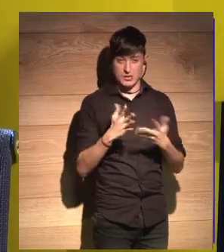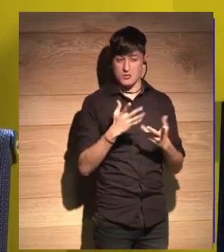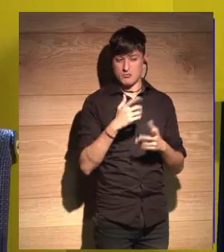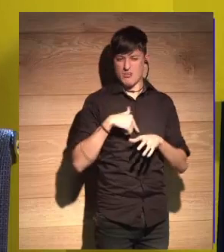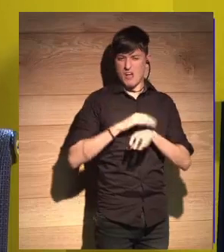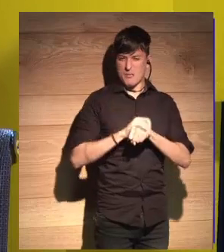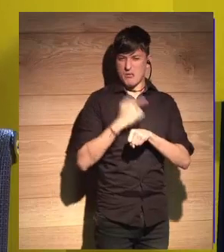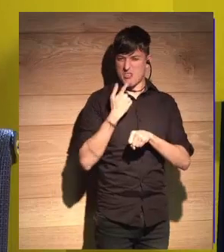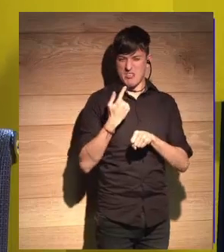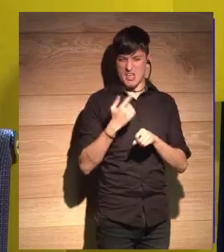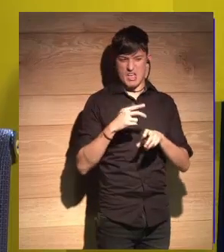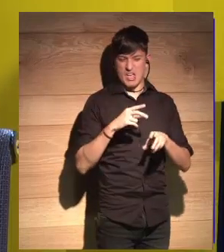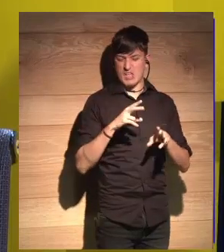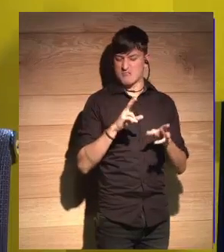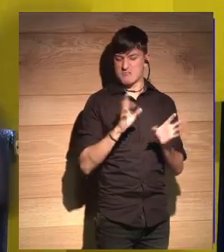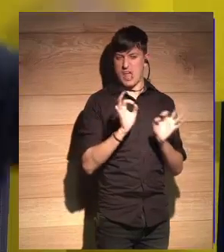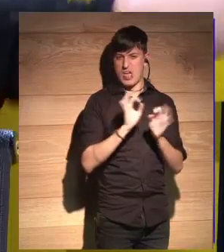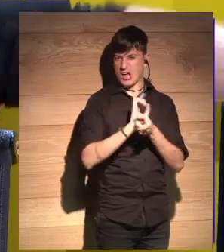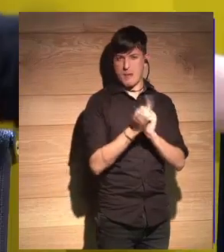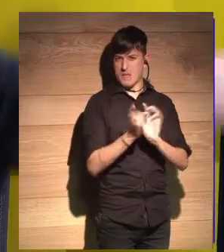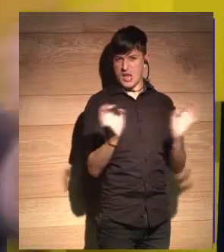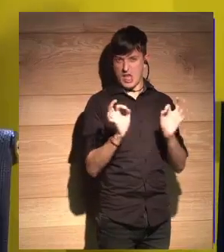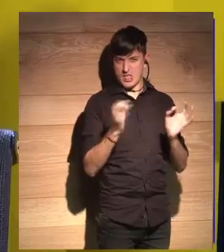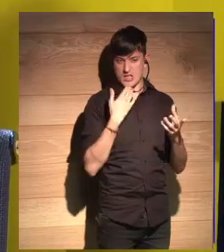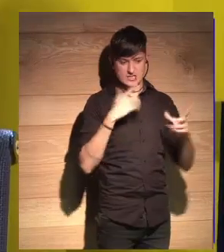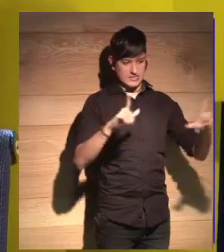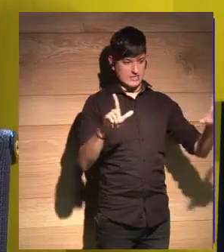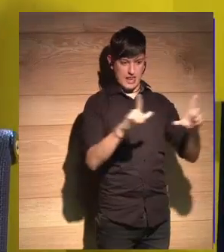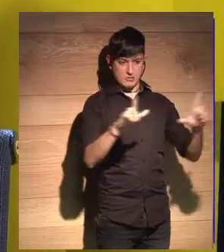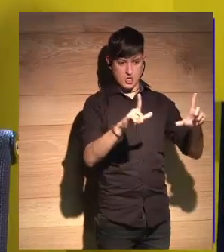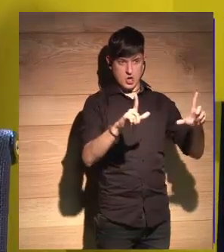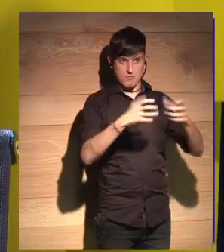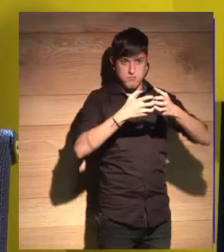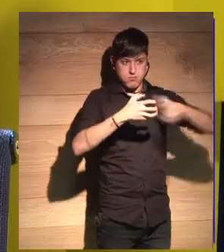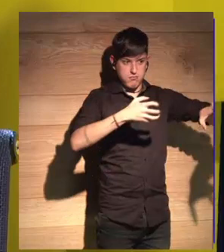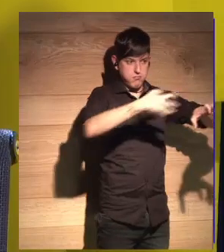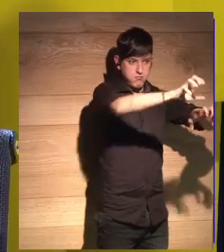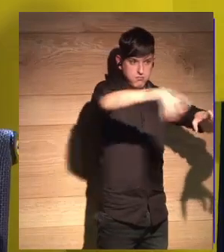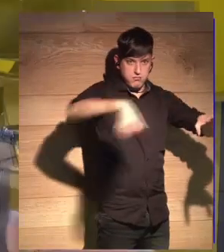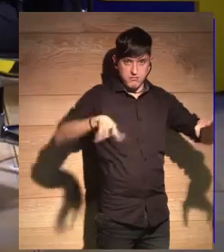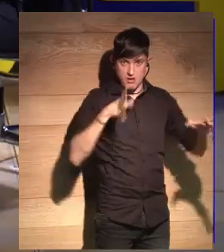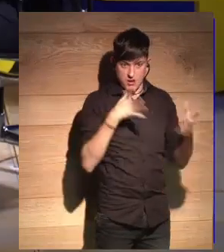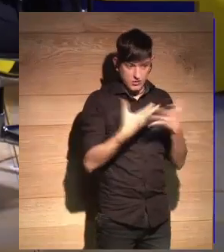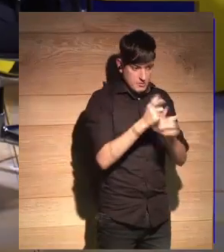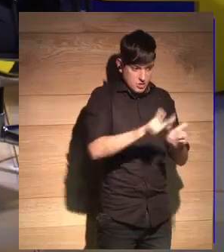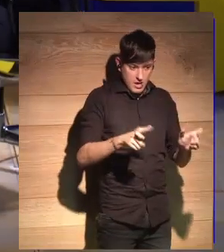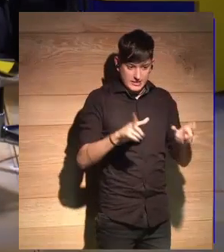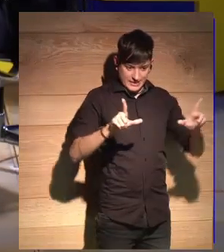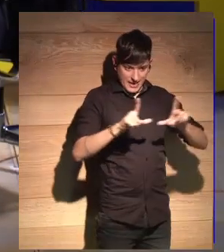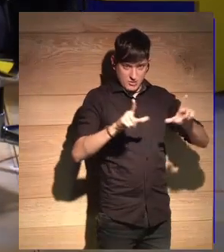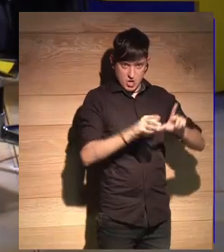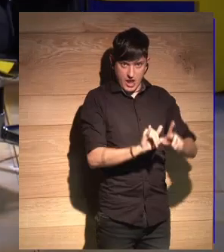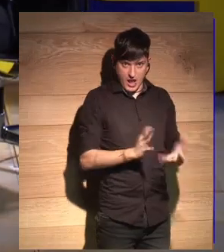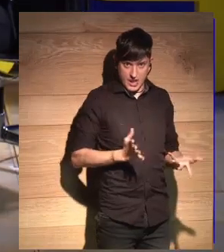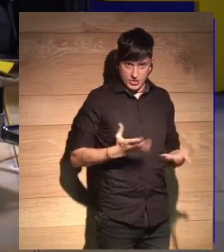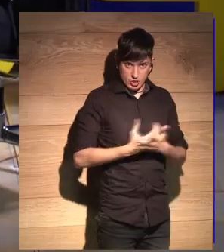the television has always, it's just exploded, and everybody has a piece of it now, wherever they go. Yeah, we colonized inner